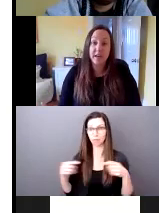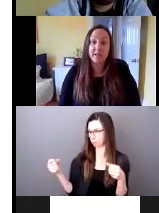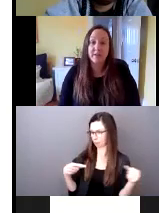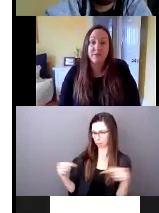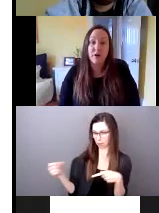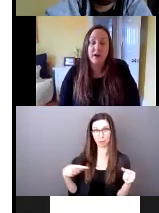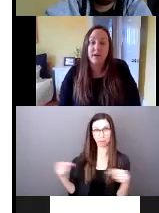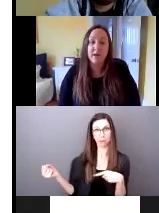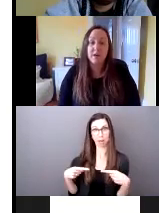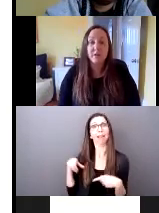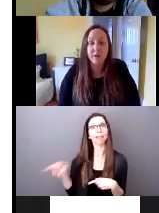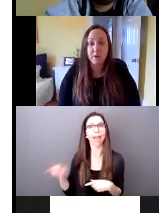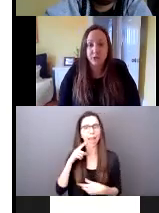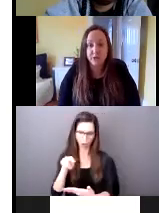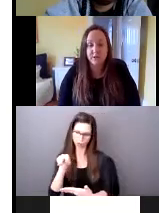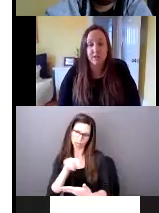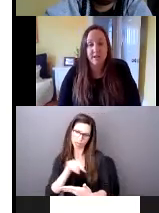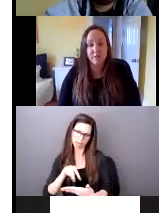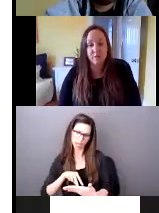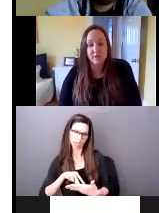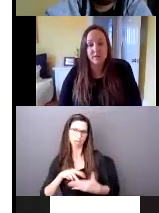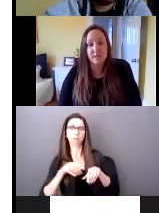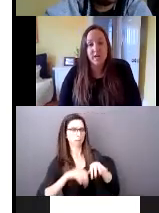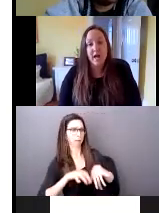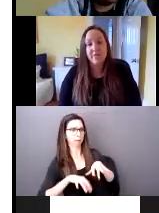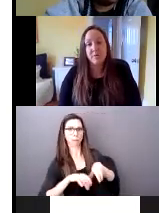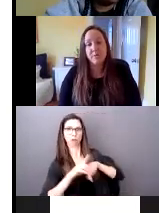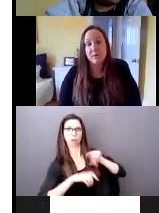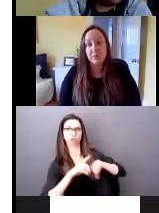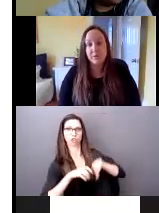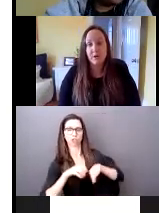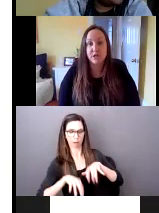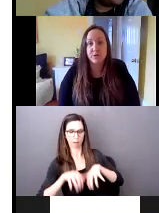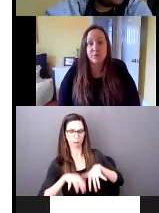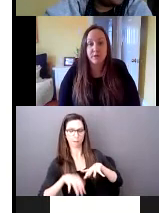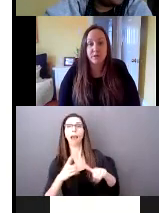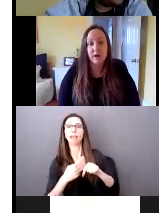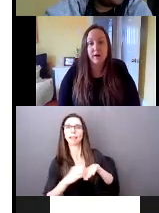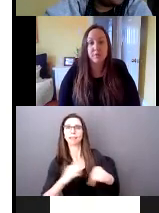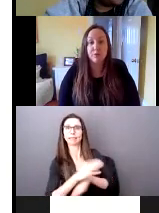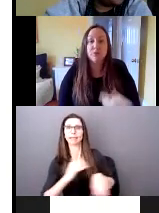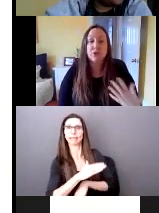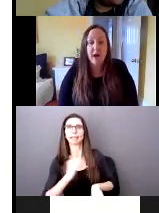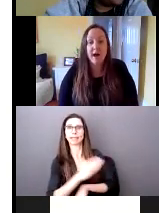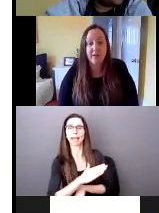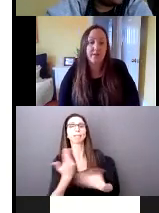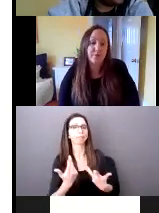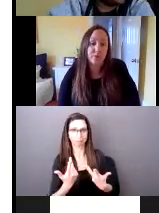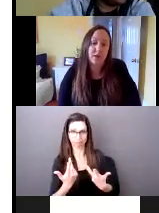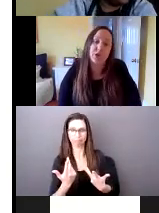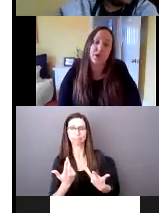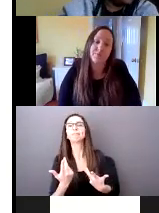And again, if there are any clarifying questions, they'll ask those things and then be able to provide you in real time through the chat